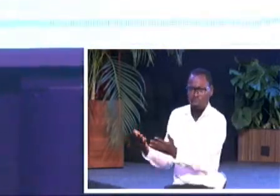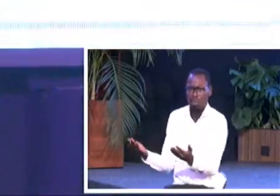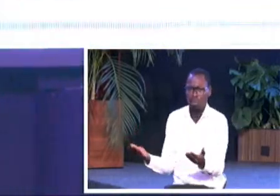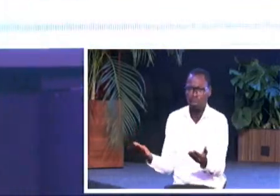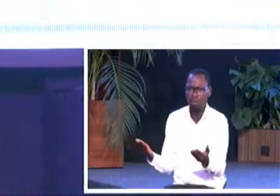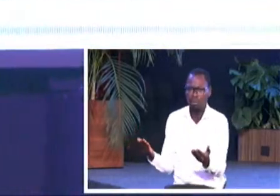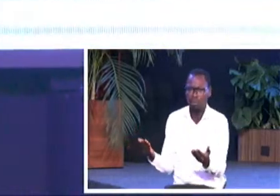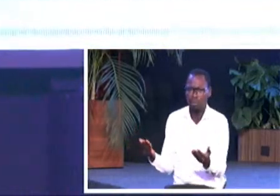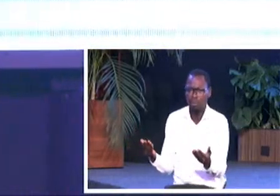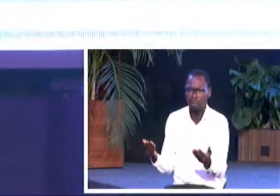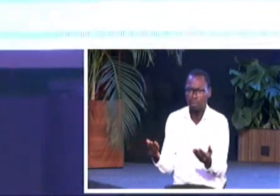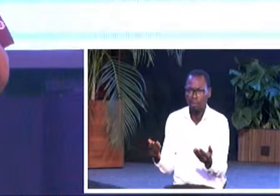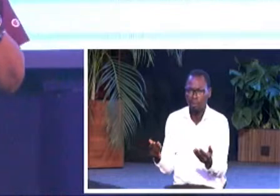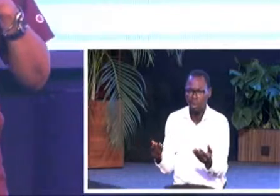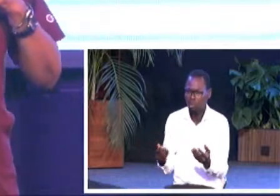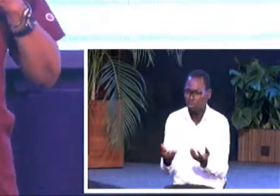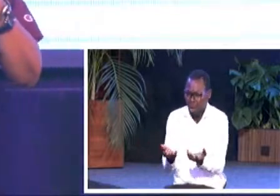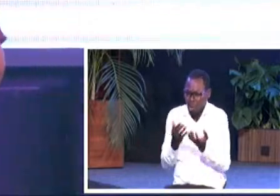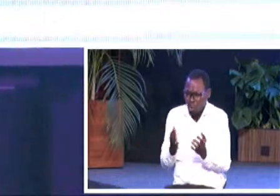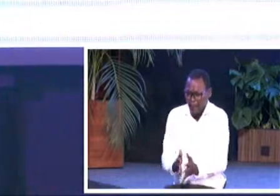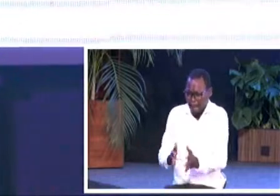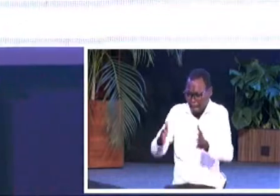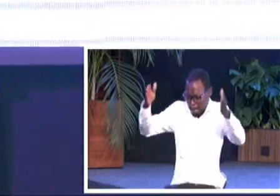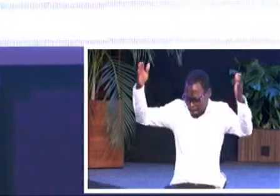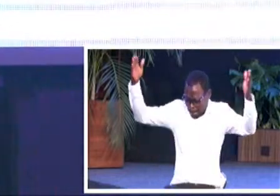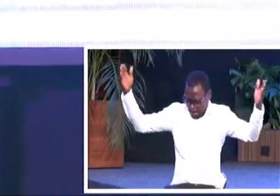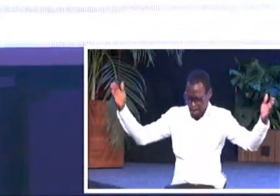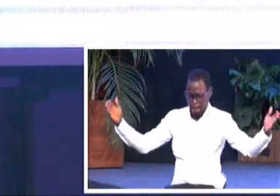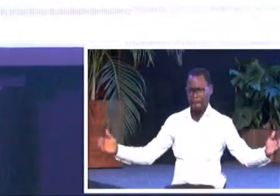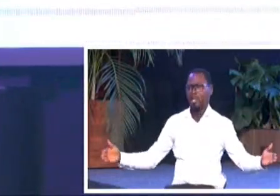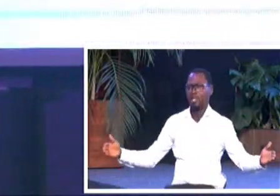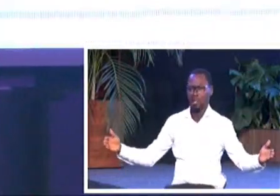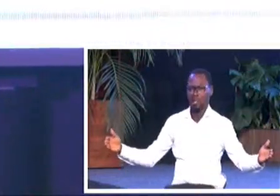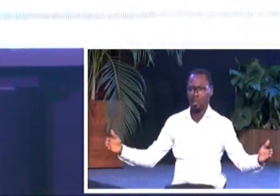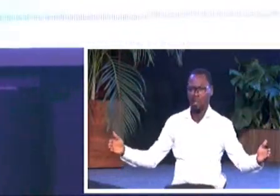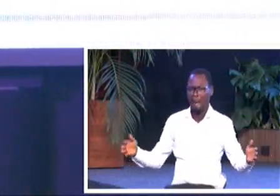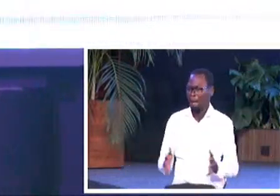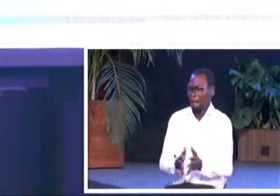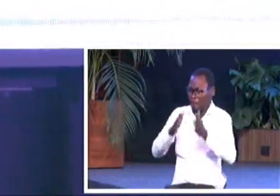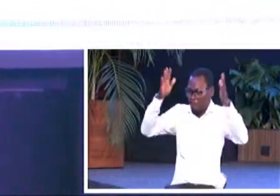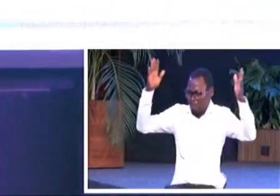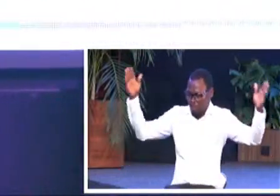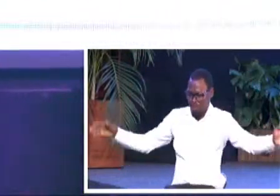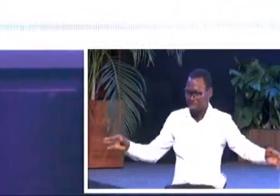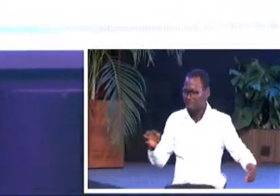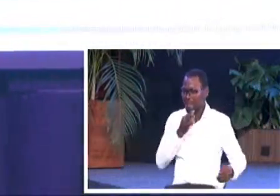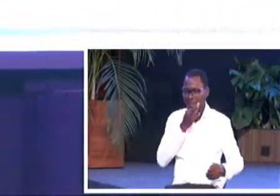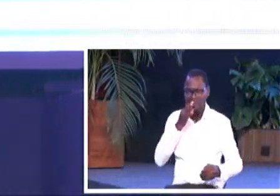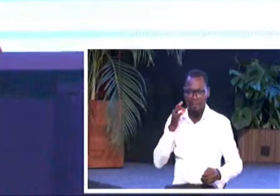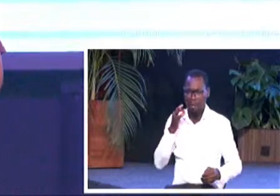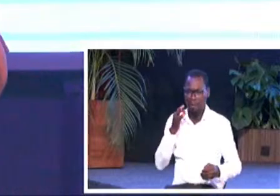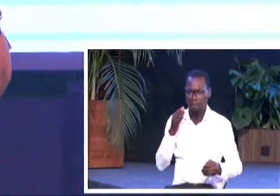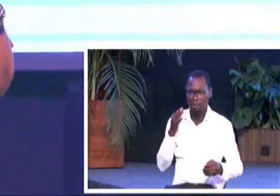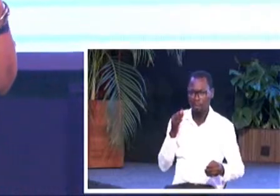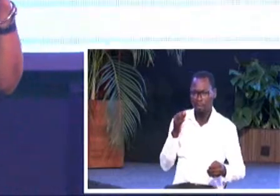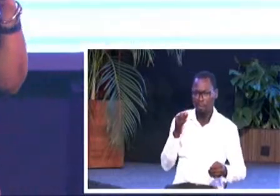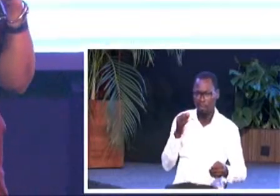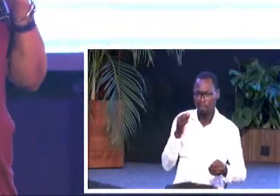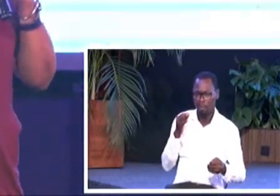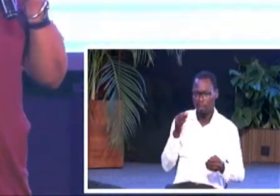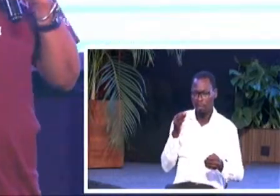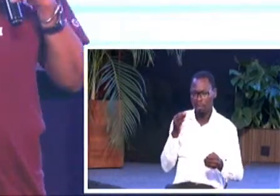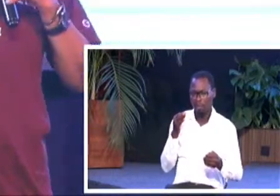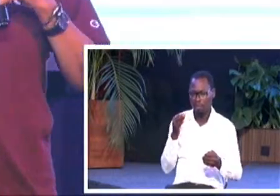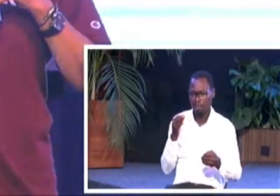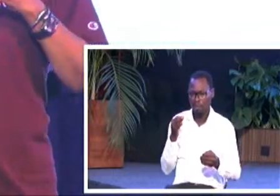We are talking volumes. This needs to be a commercial farm. One container of carrots that comes in